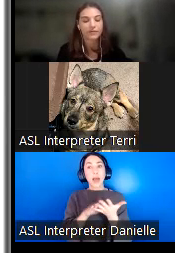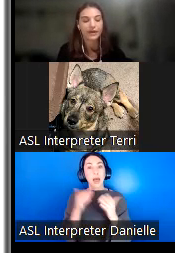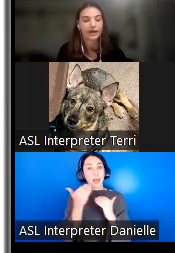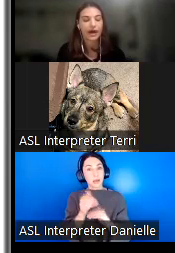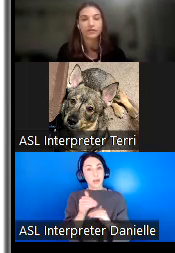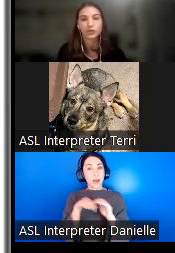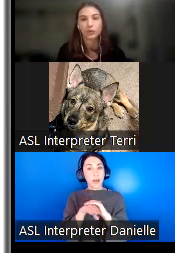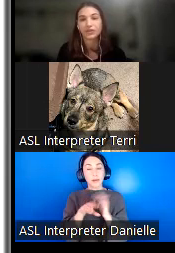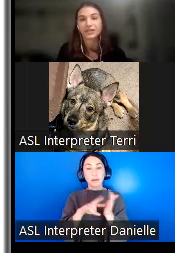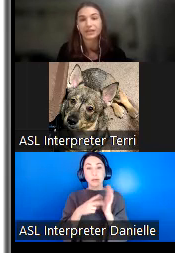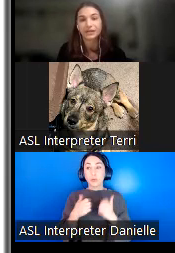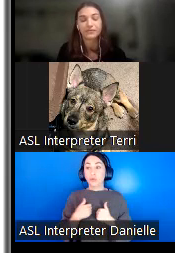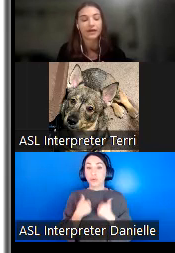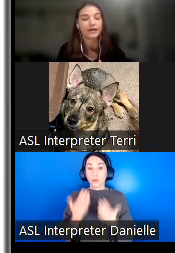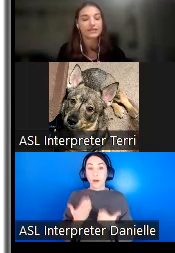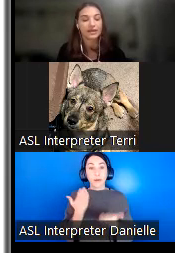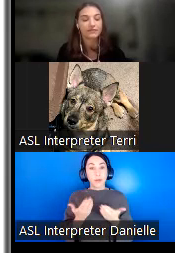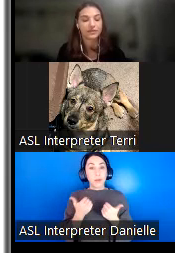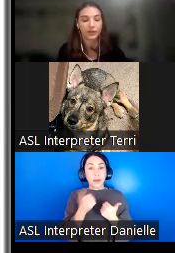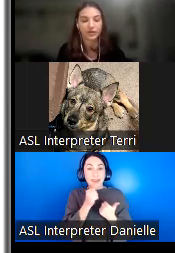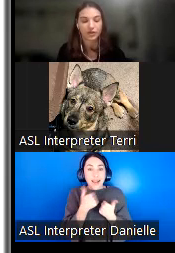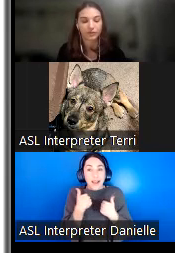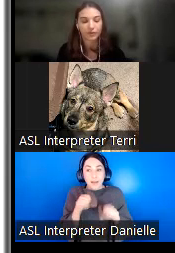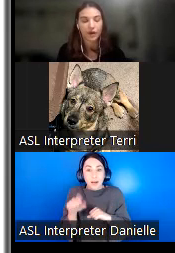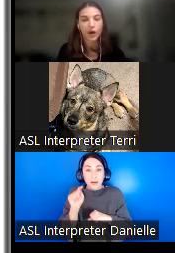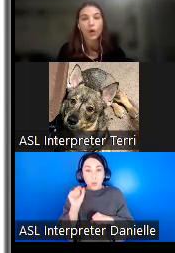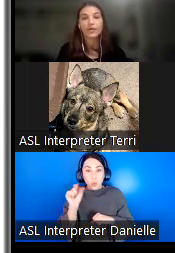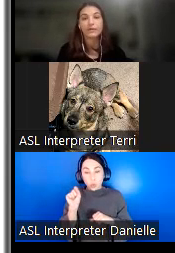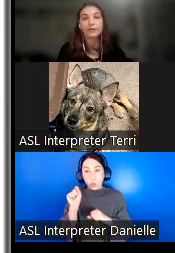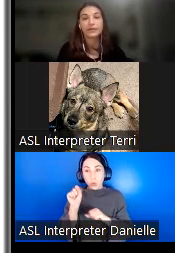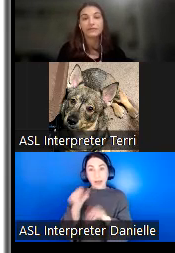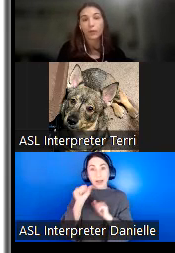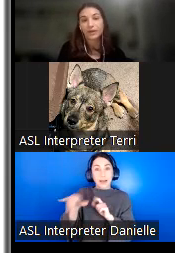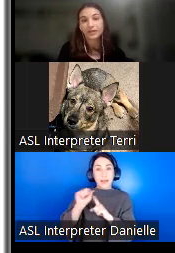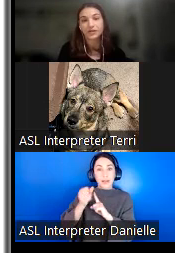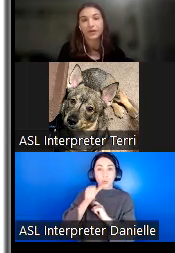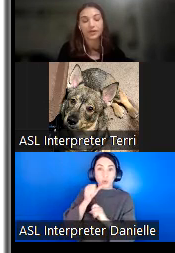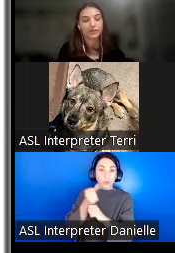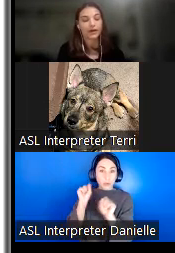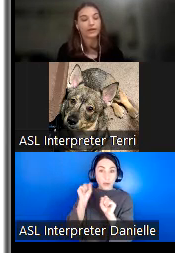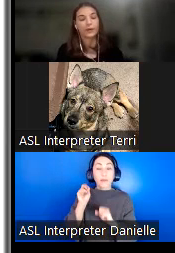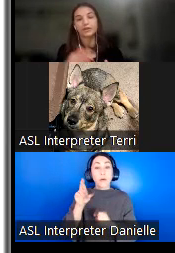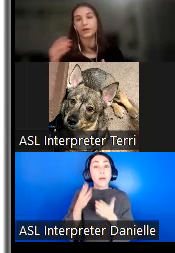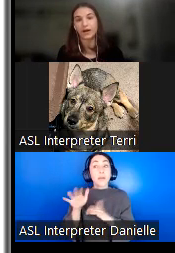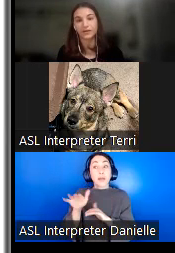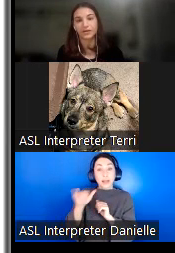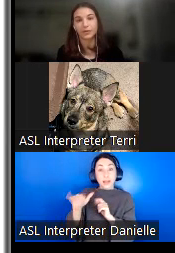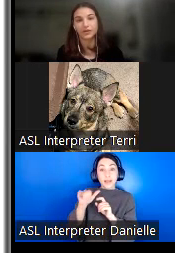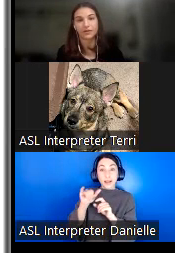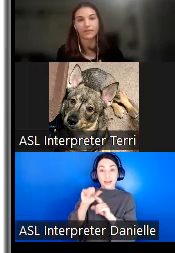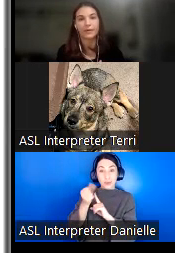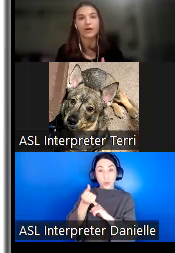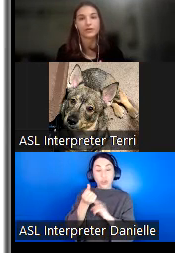a survivor may not have the tools to leave an unsafe situation, or they may be leaving one situation and going to